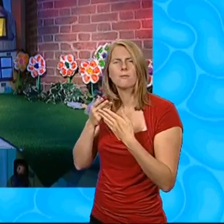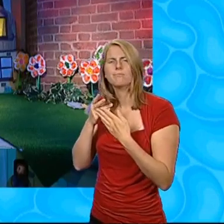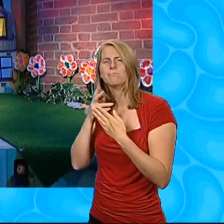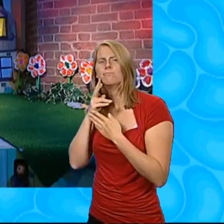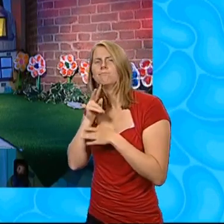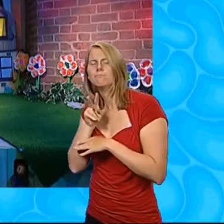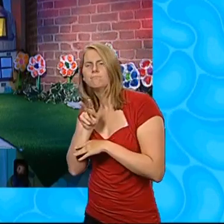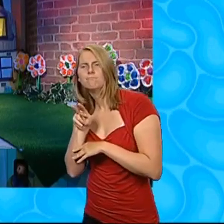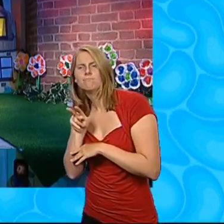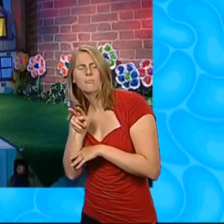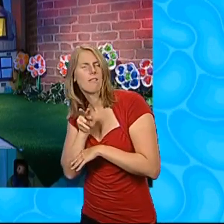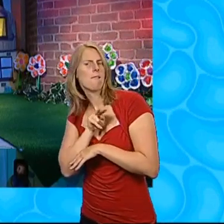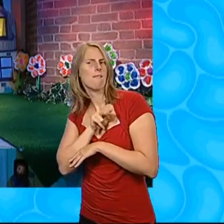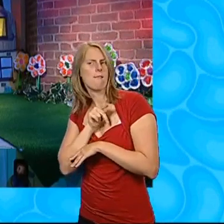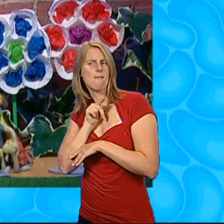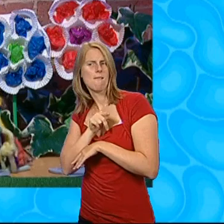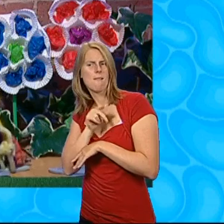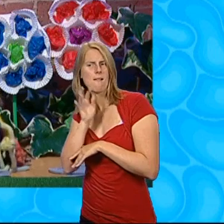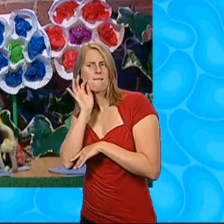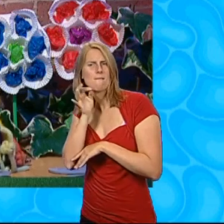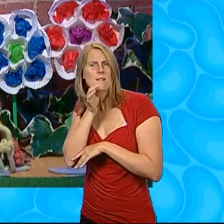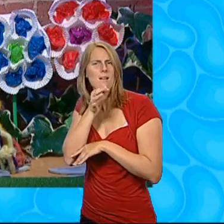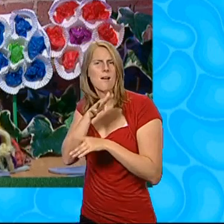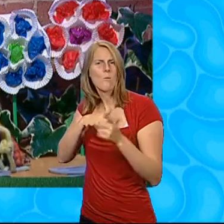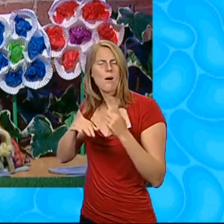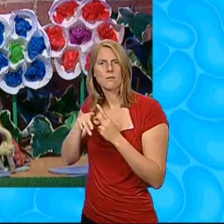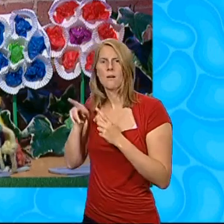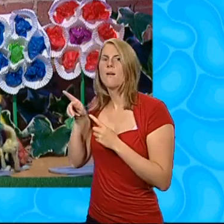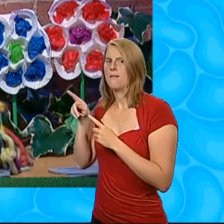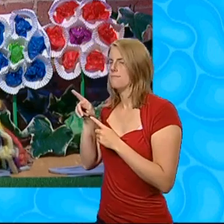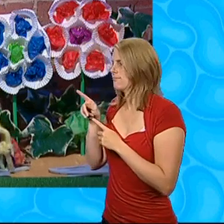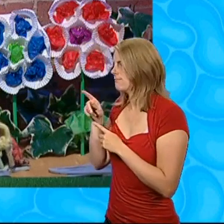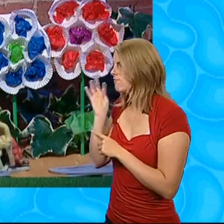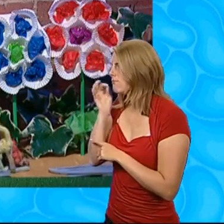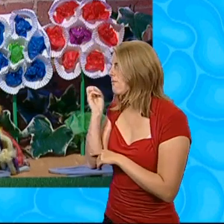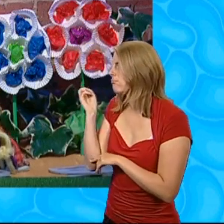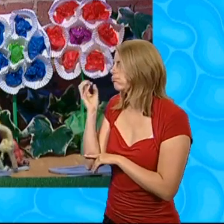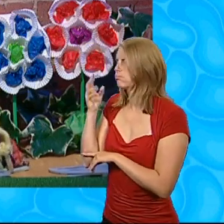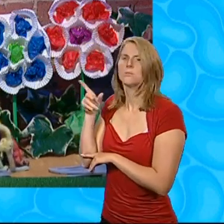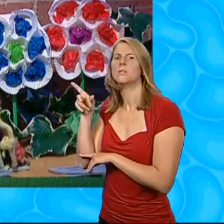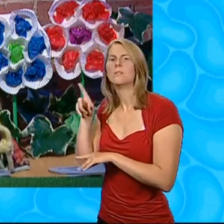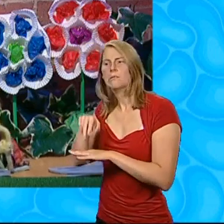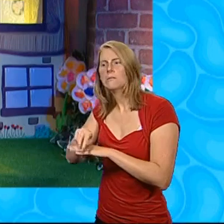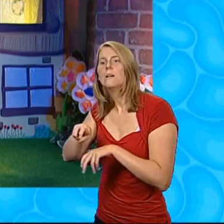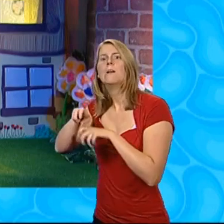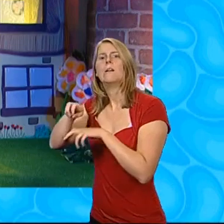went over to the tulip bed. A bed made out of tulips. Wouldn't she squash them when she sat